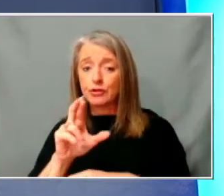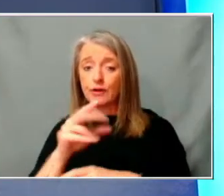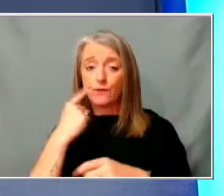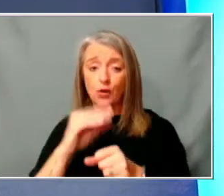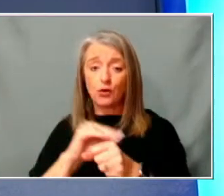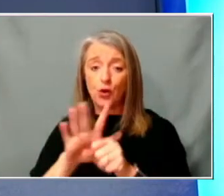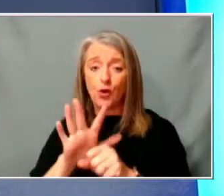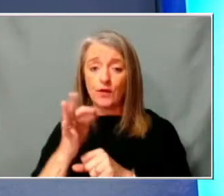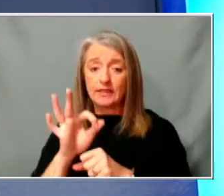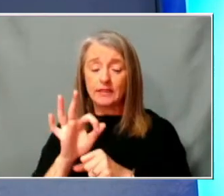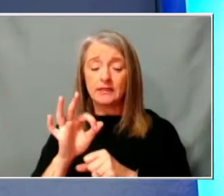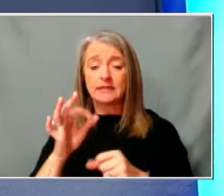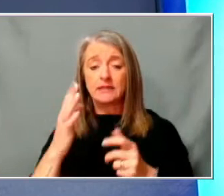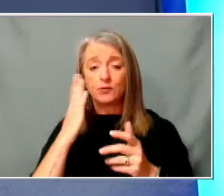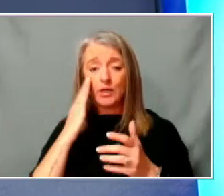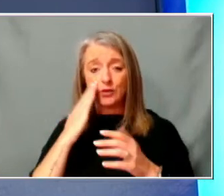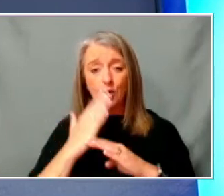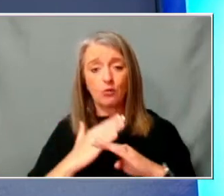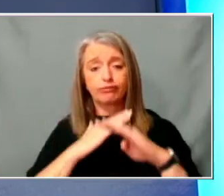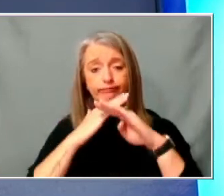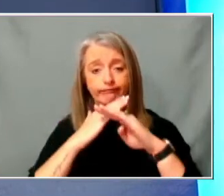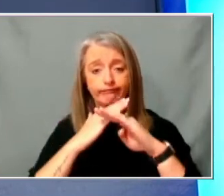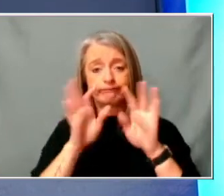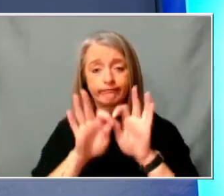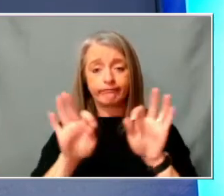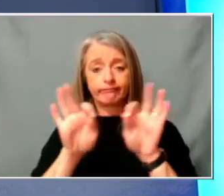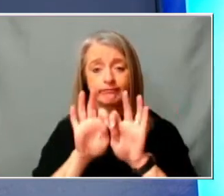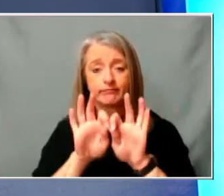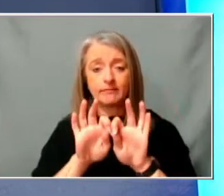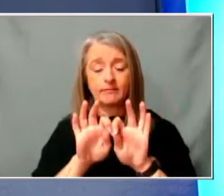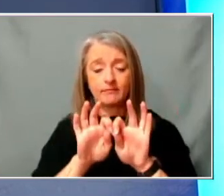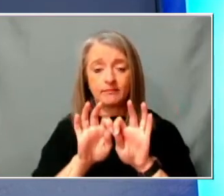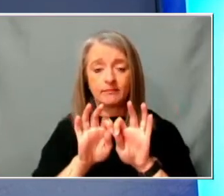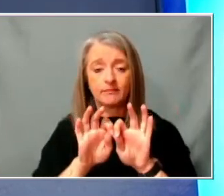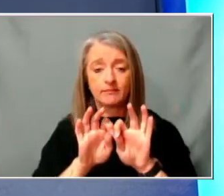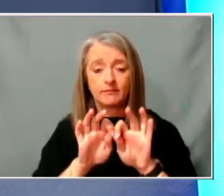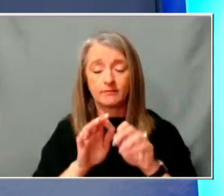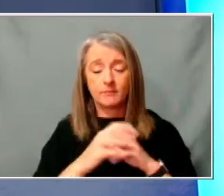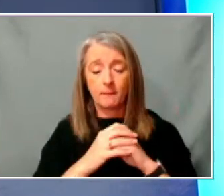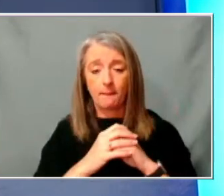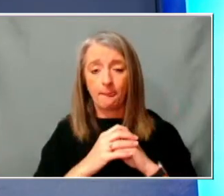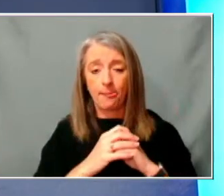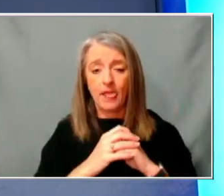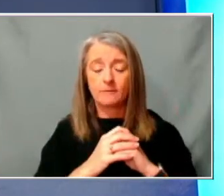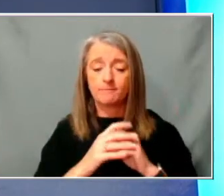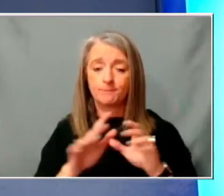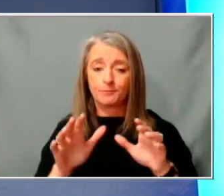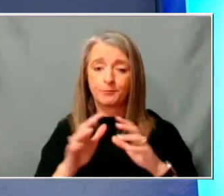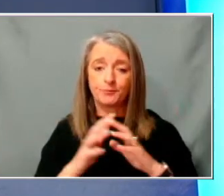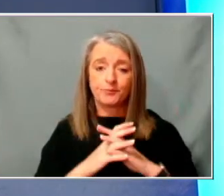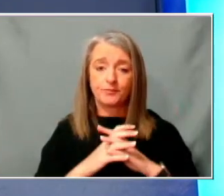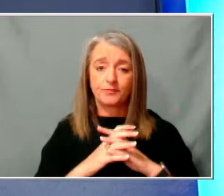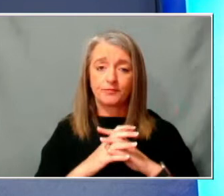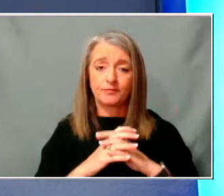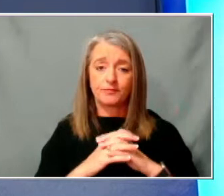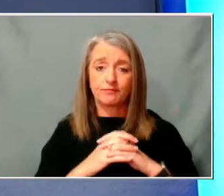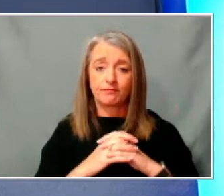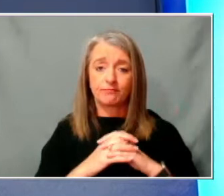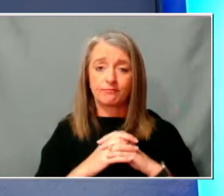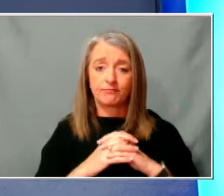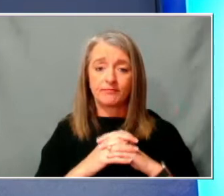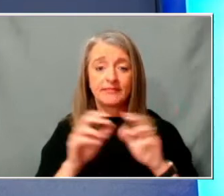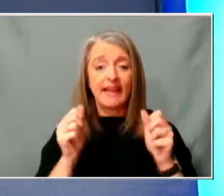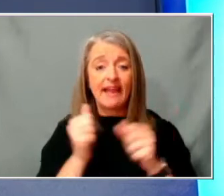that maximum immunity takes that 10 to 14 days. So I think it's important to go out and do that. And otherwise,